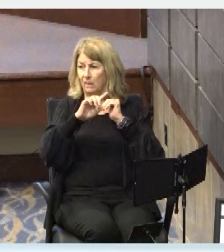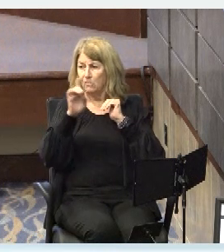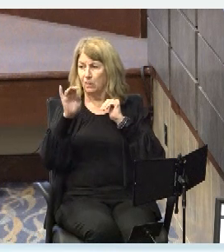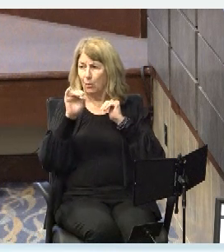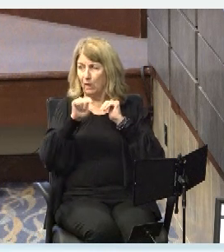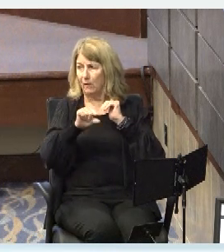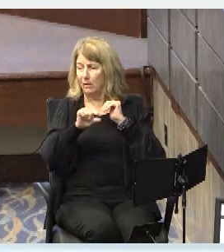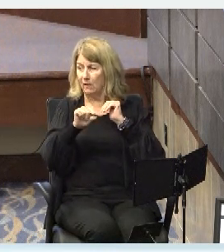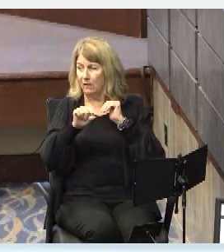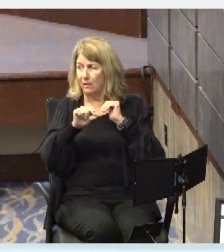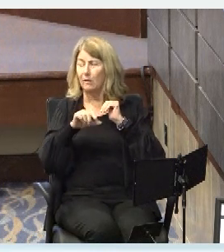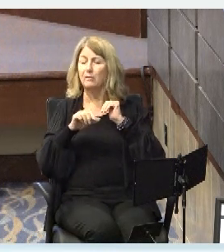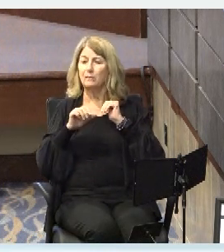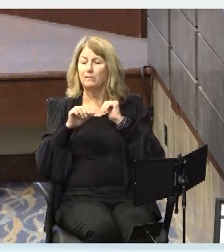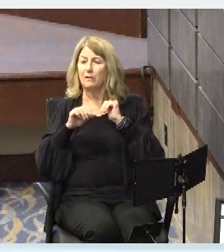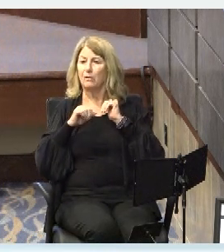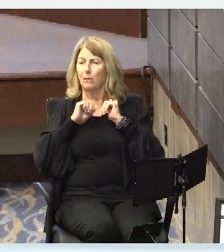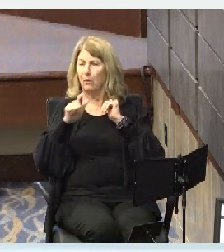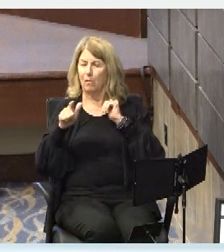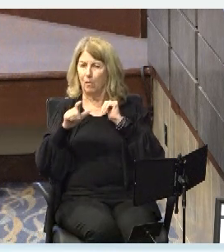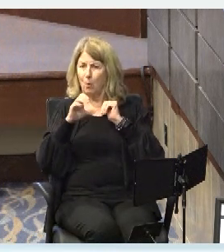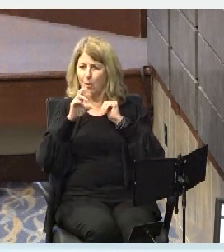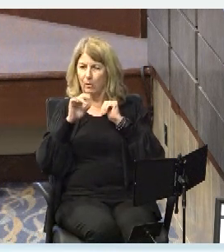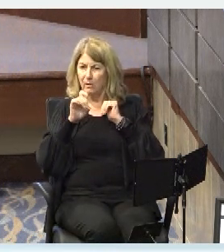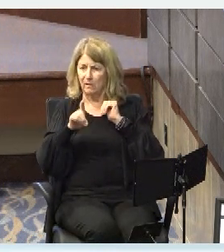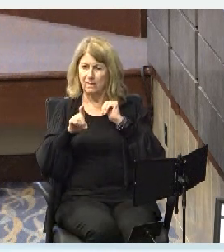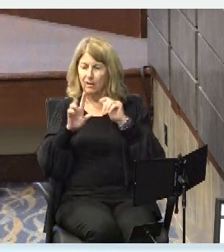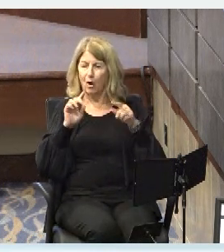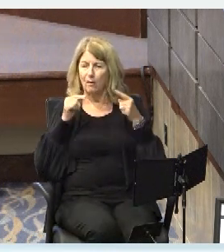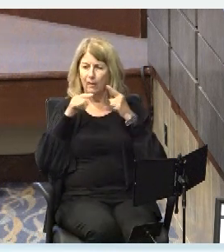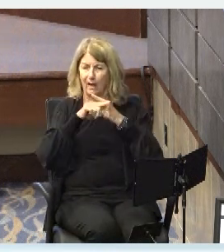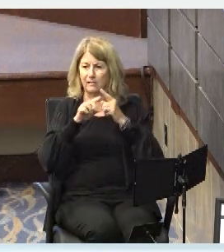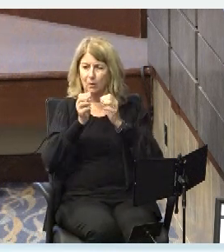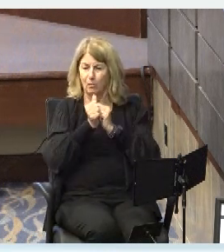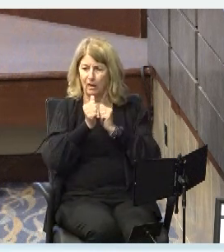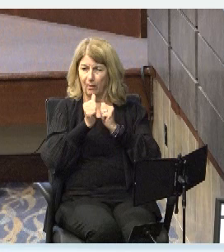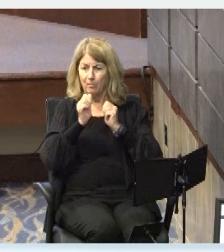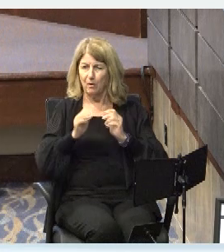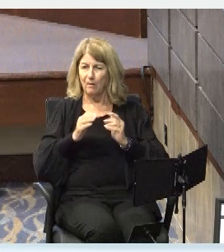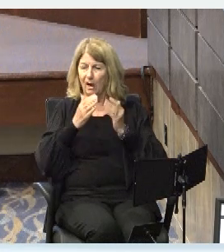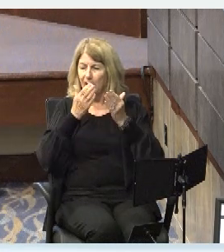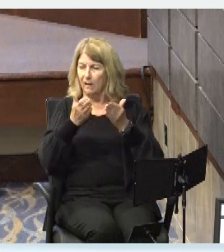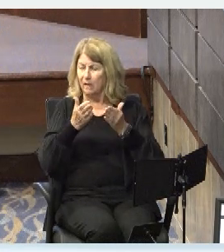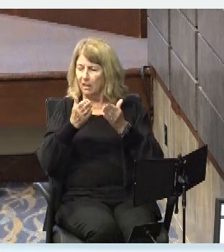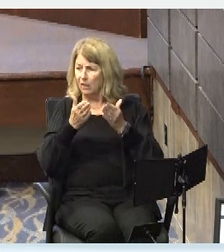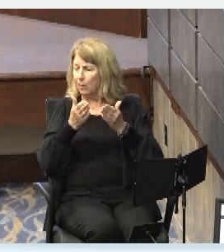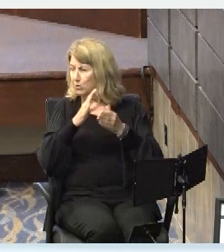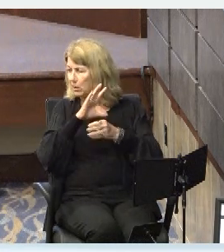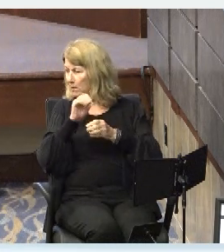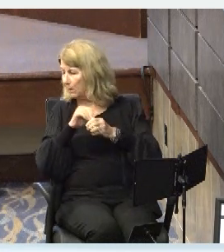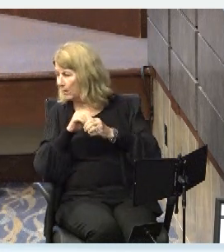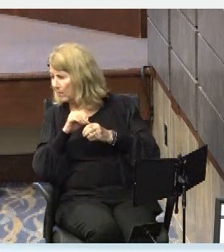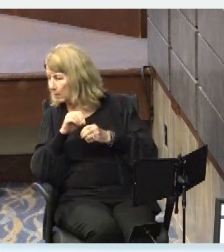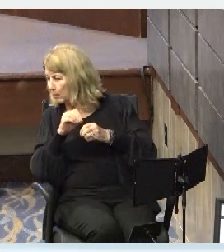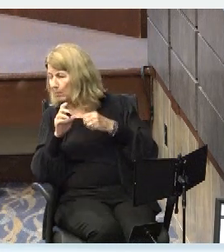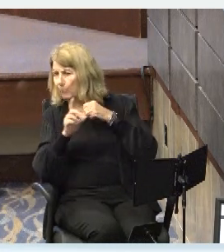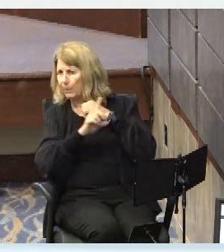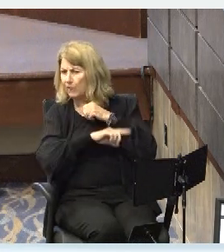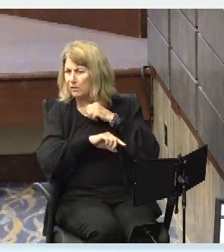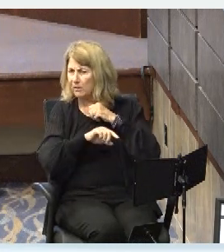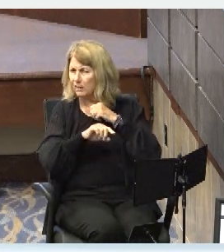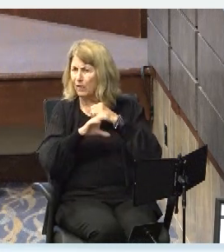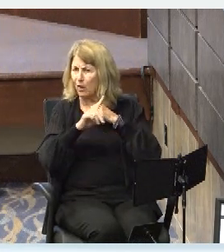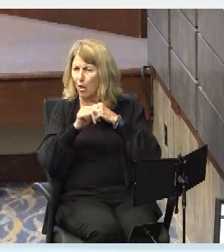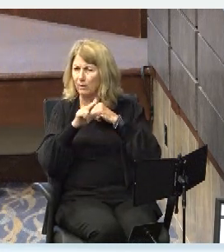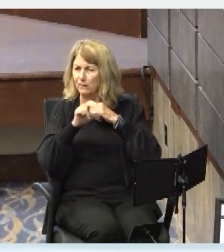repealing all ordinances or parts of ordinances in conflict herewith, providing for inclusion in the code, providing for penalties, providing a severance clause, providing